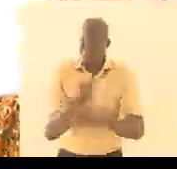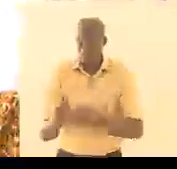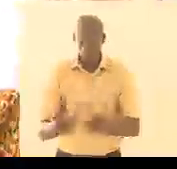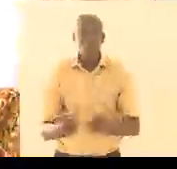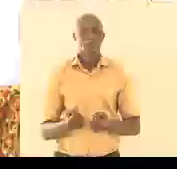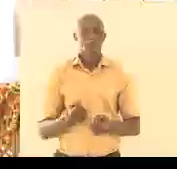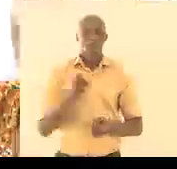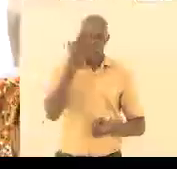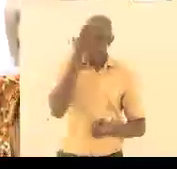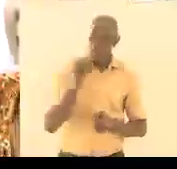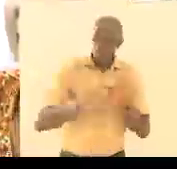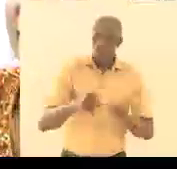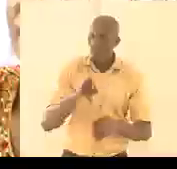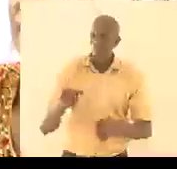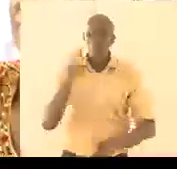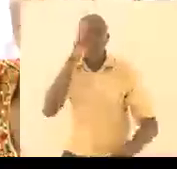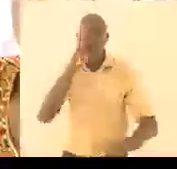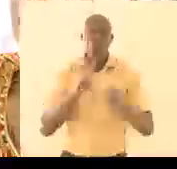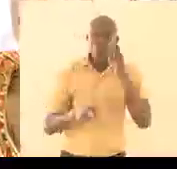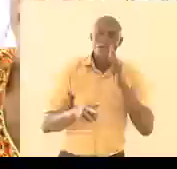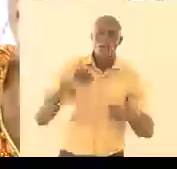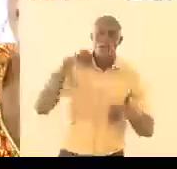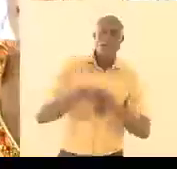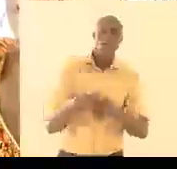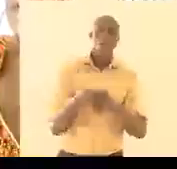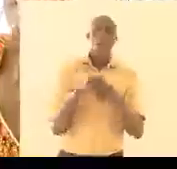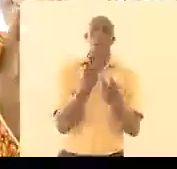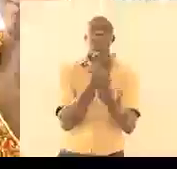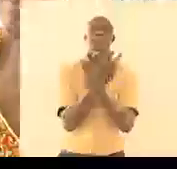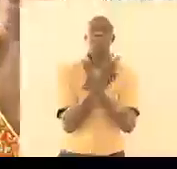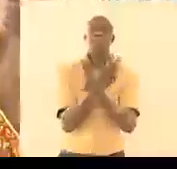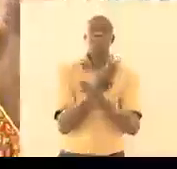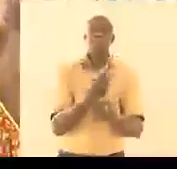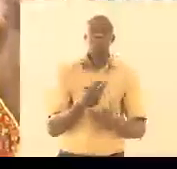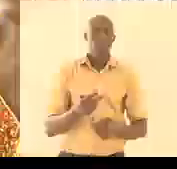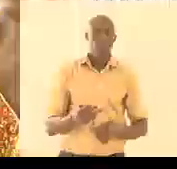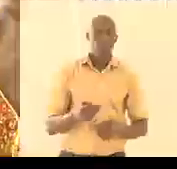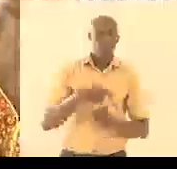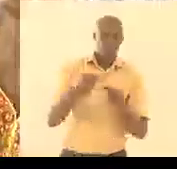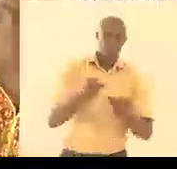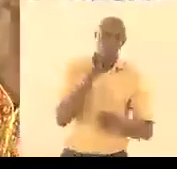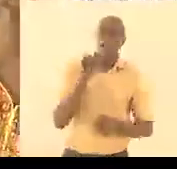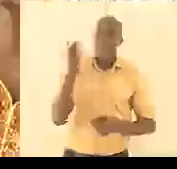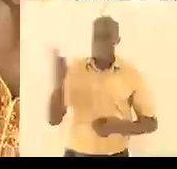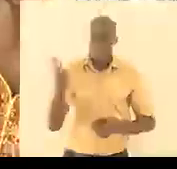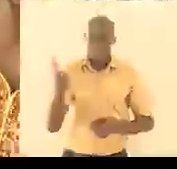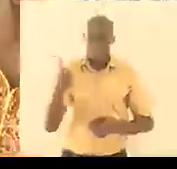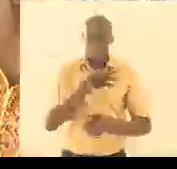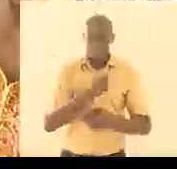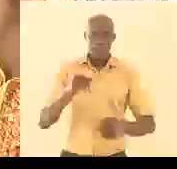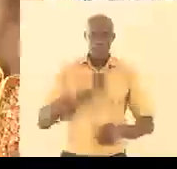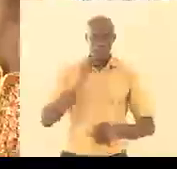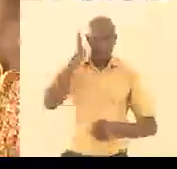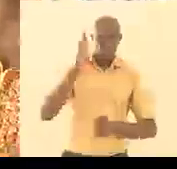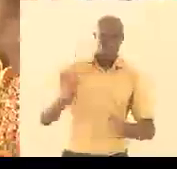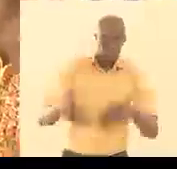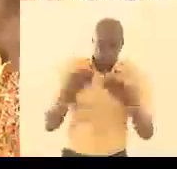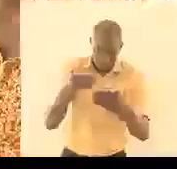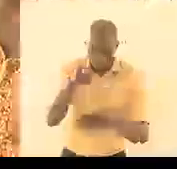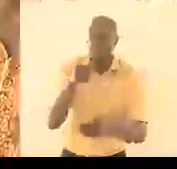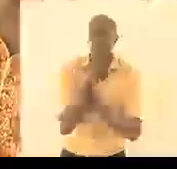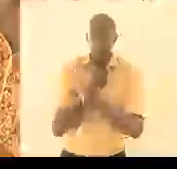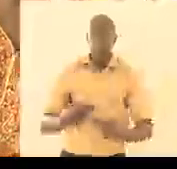Why do you cry in vain when I am there and I will give